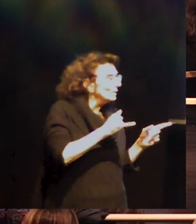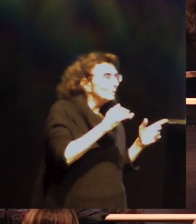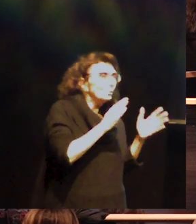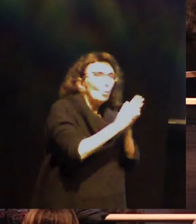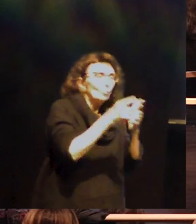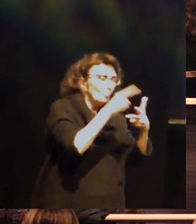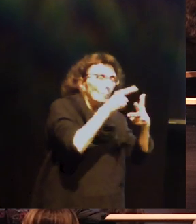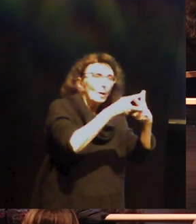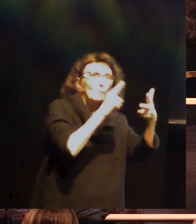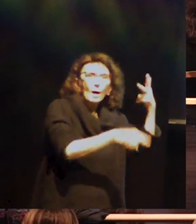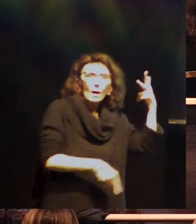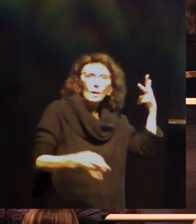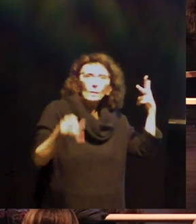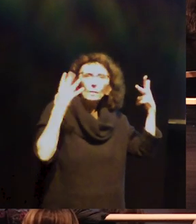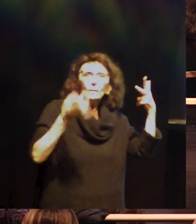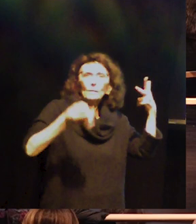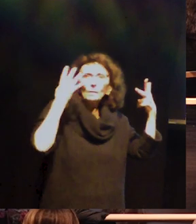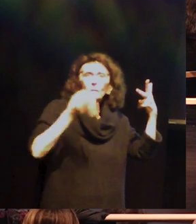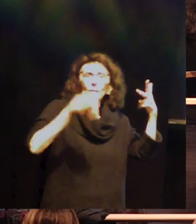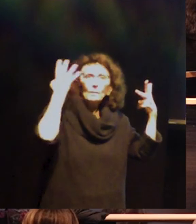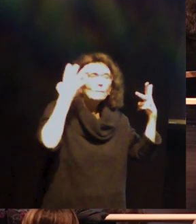go through three major